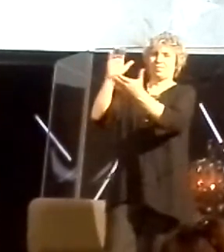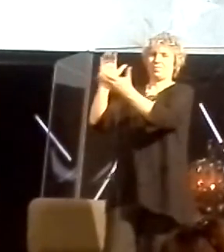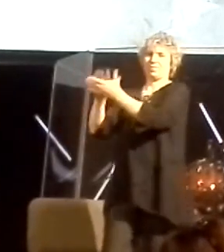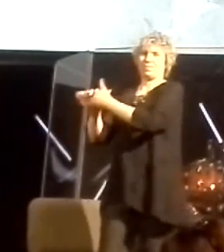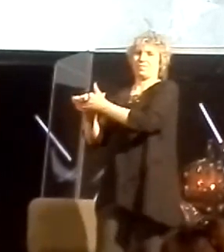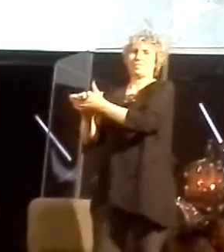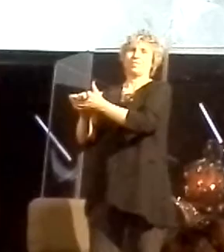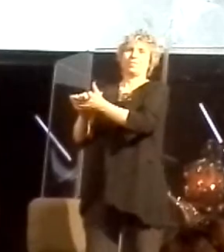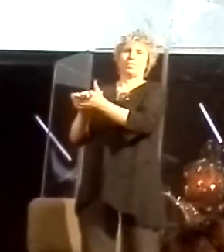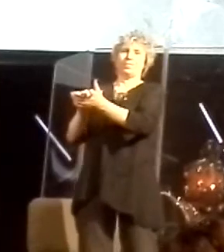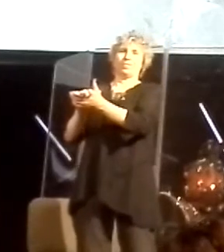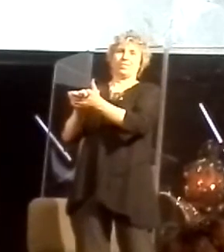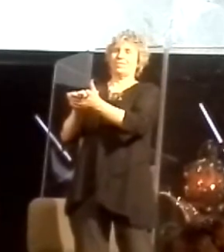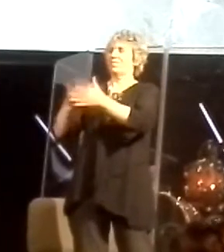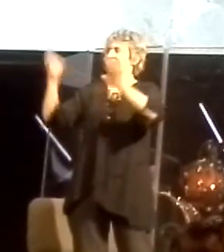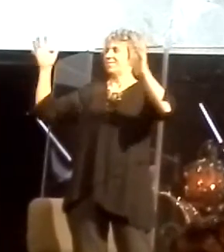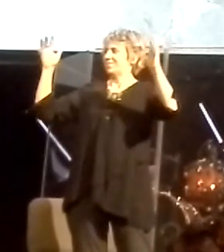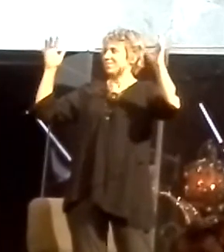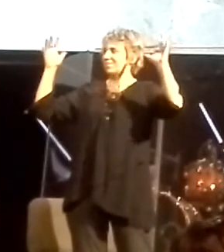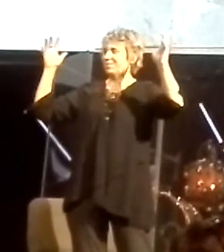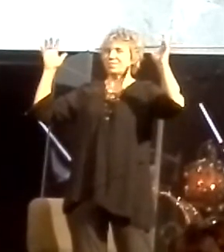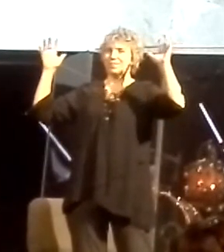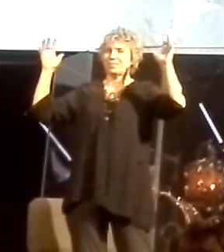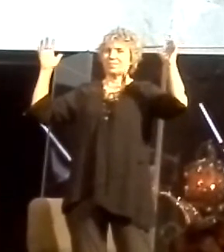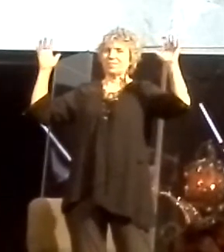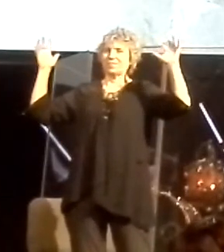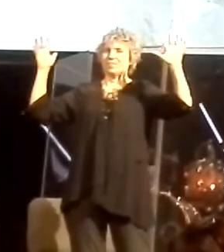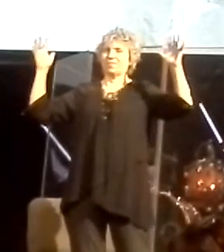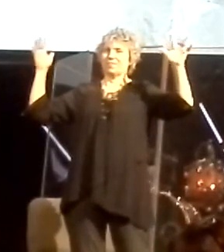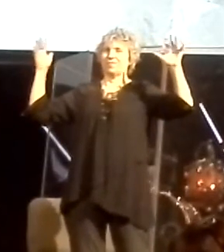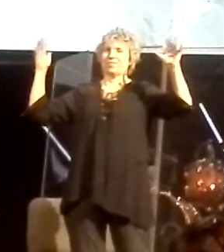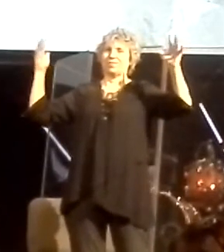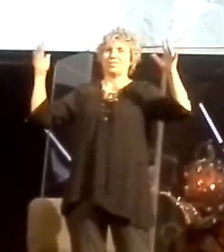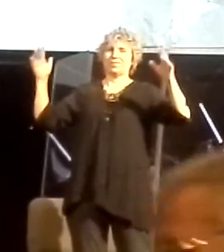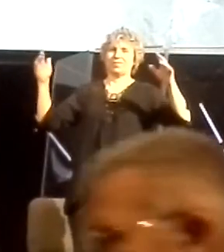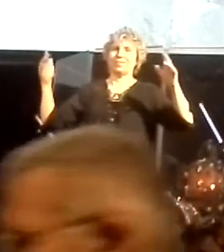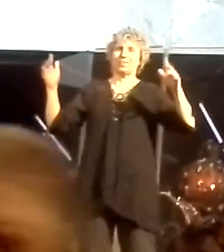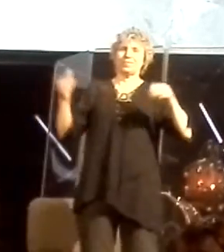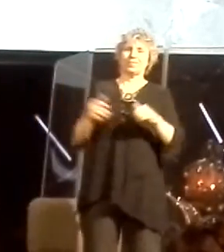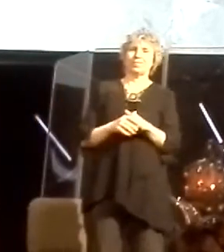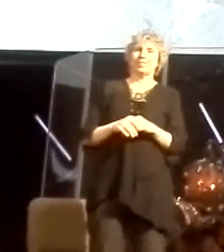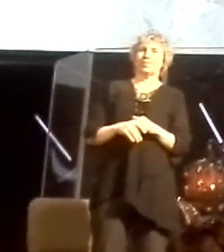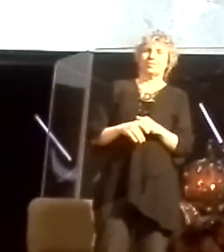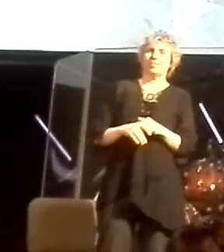everyone